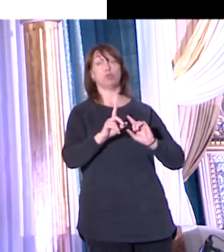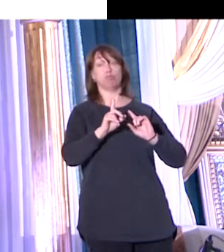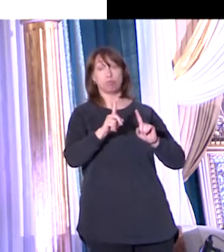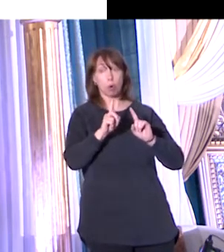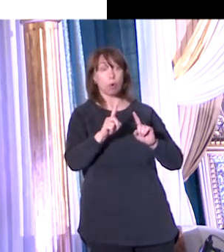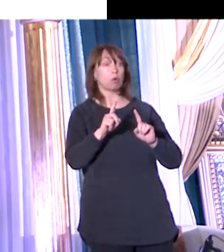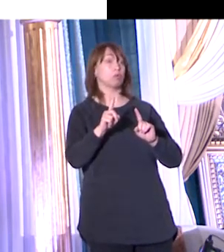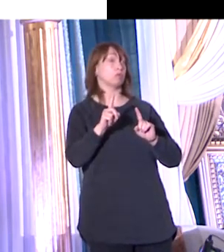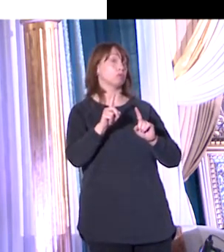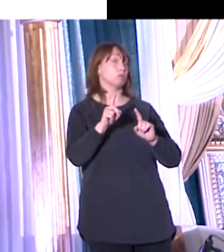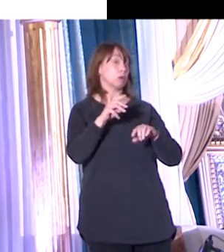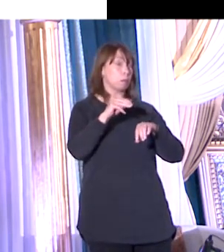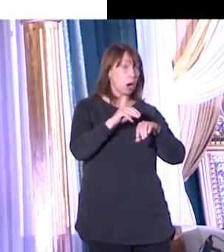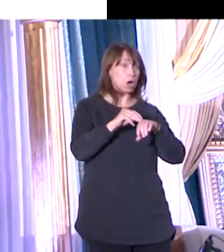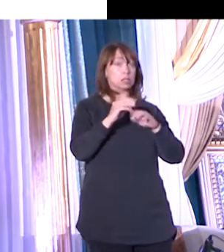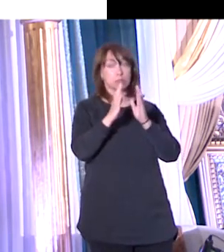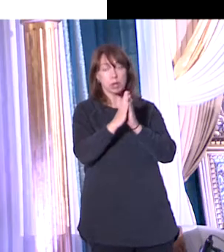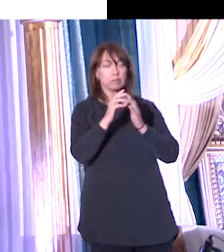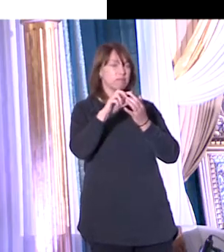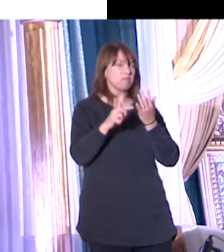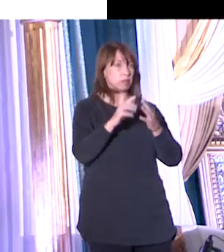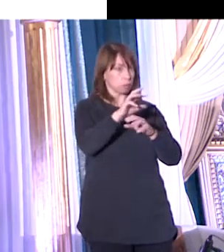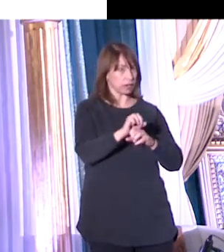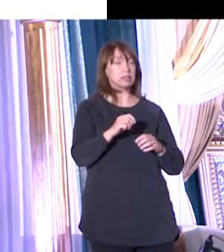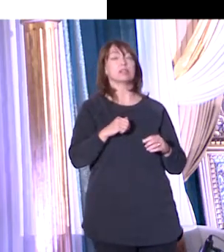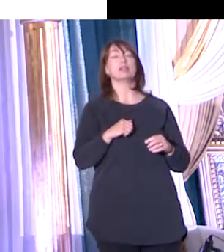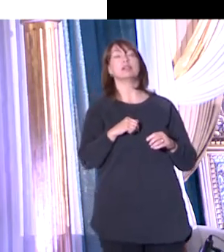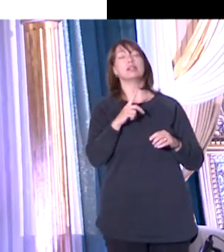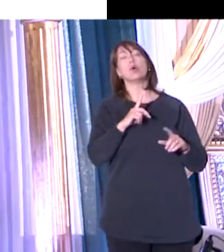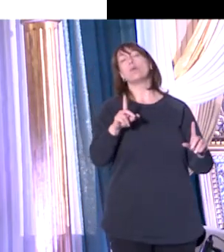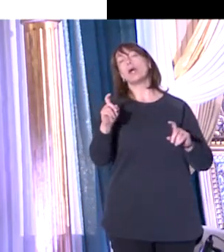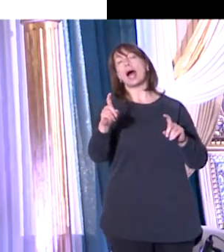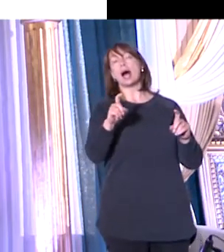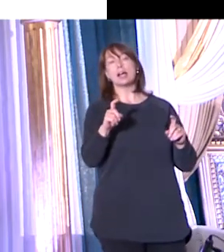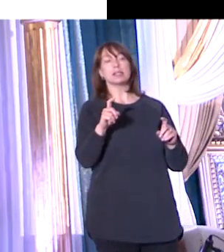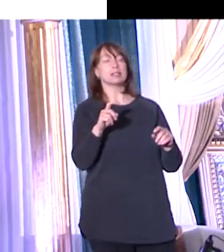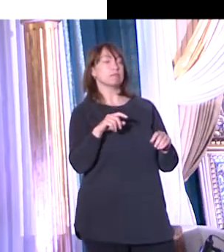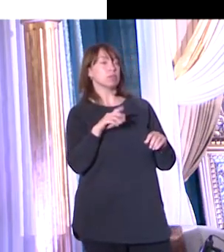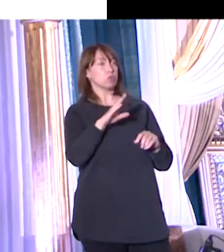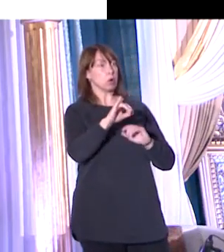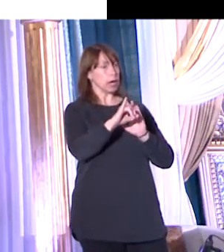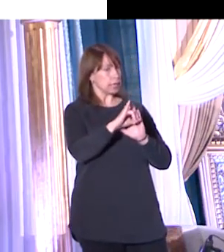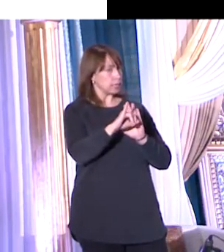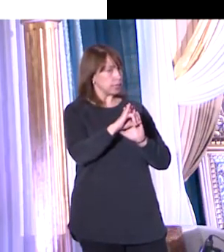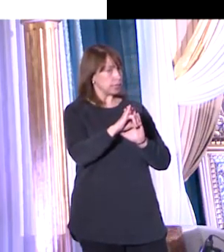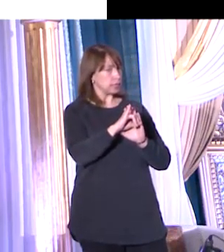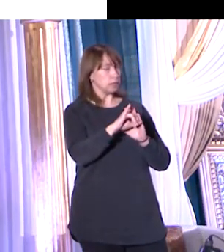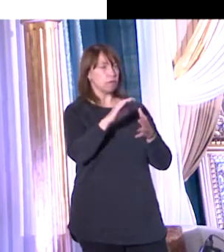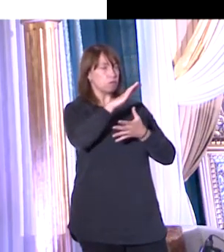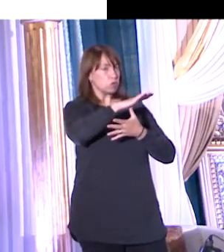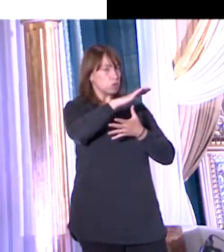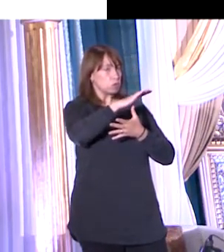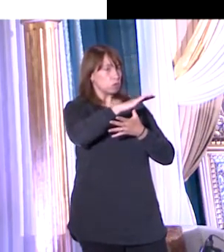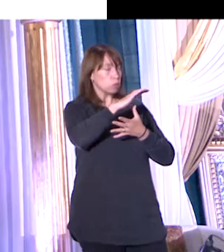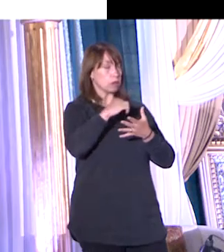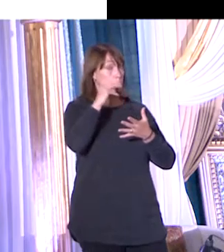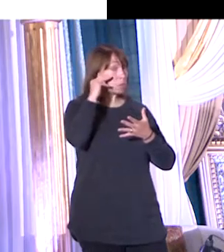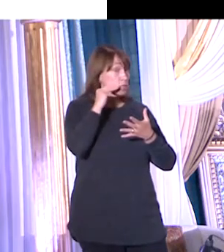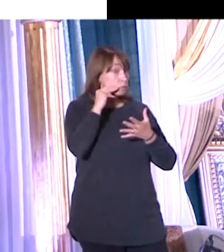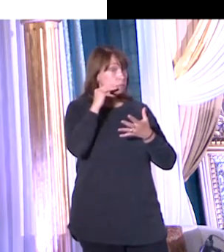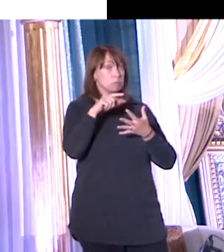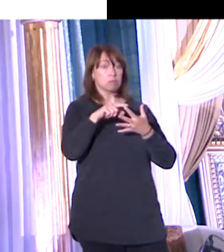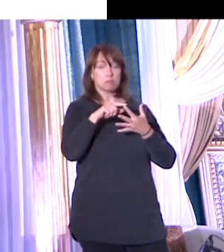We asked about different identities that people have. How important is it to be Muslim? How important is it to people's identity to be Canadian?